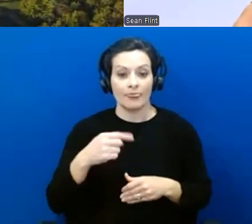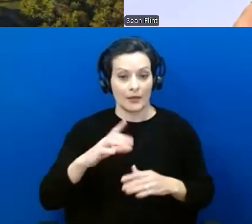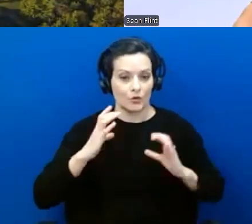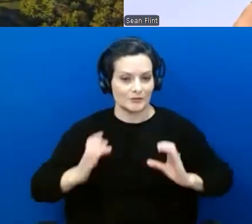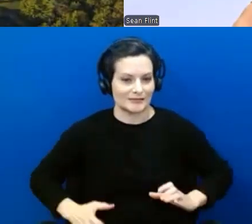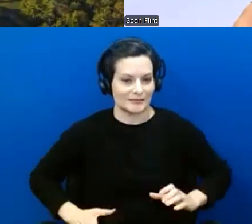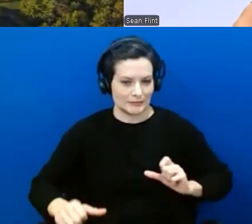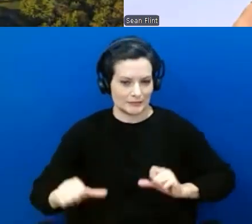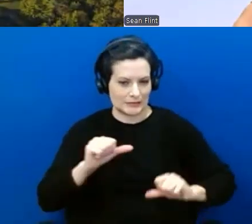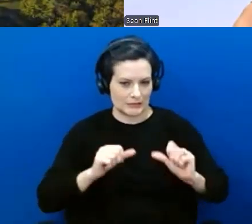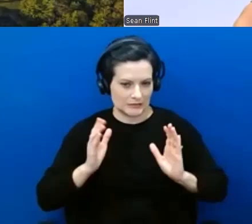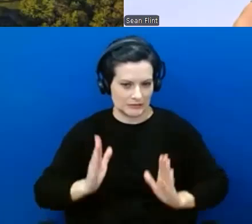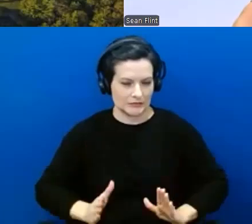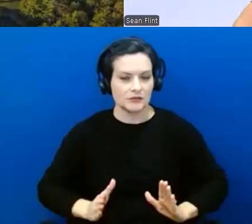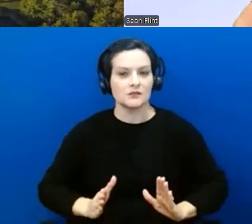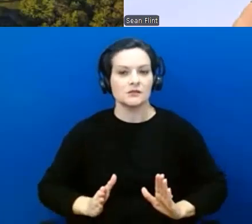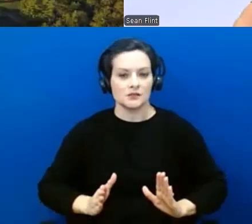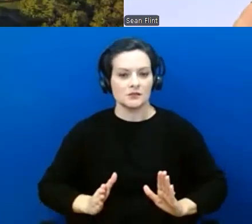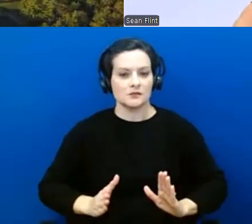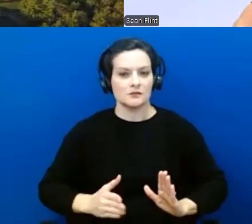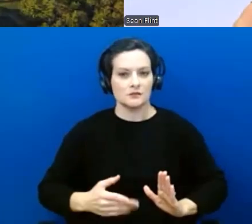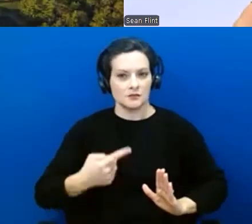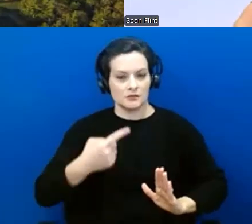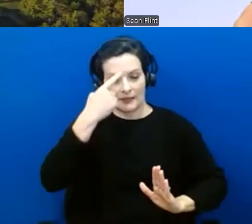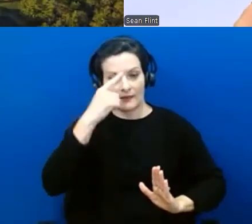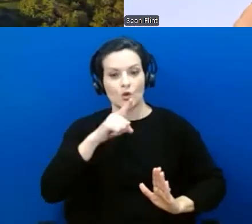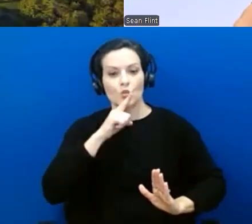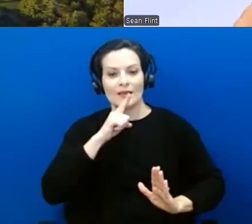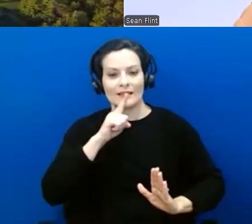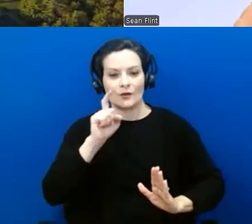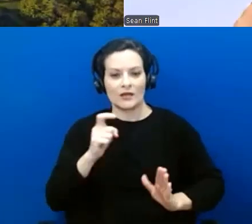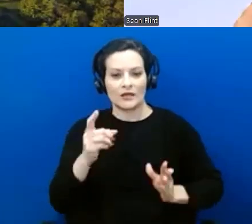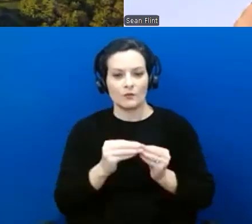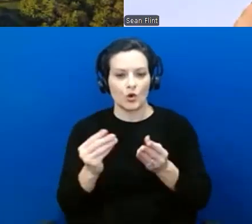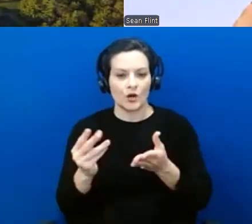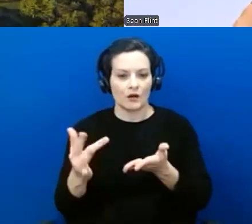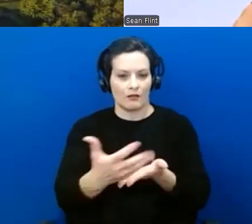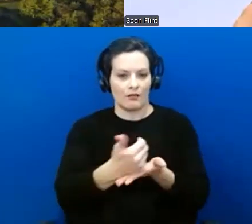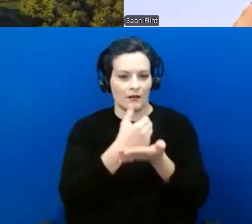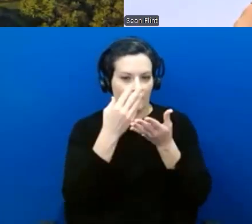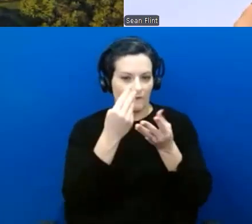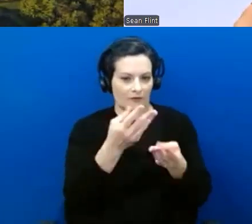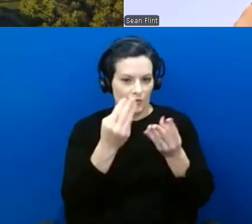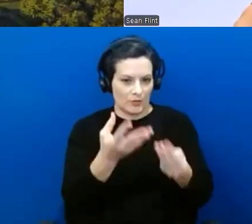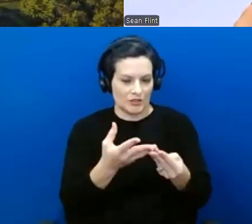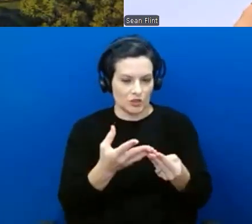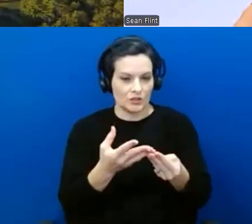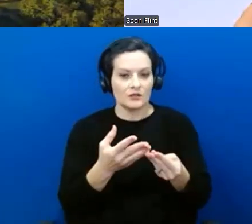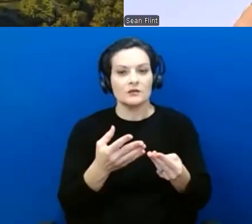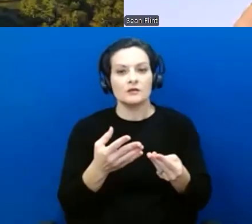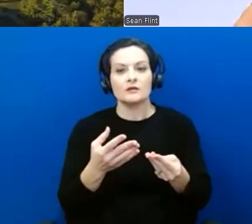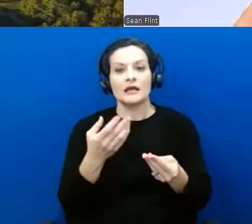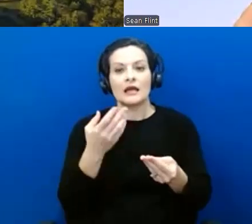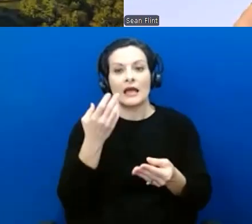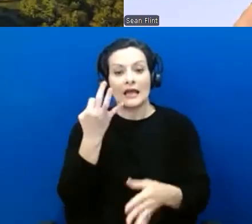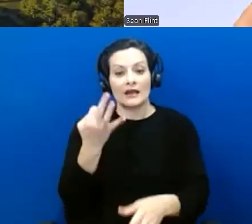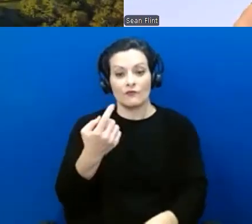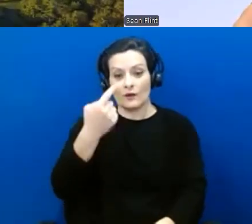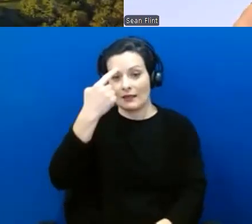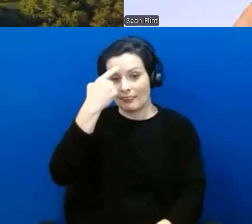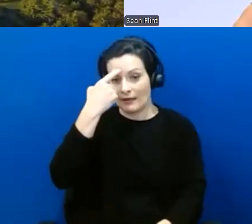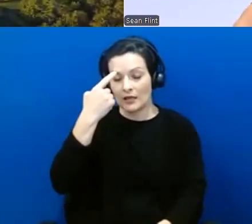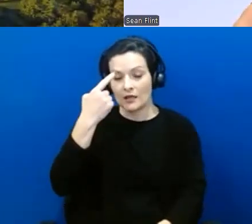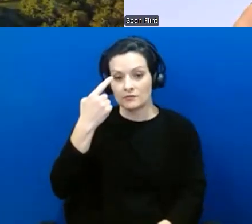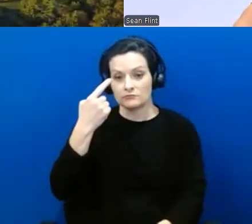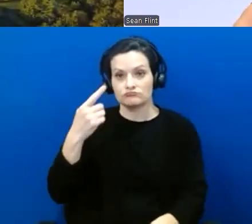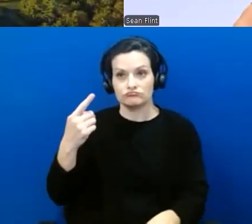and that will toward the places where the issue is the information, and then being really clear-headed about the places where the issue maybe is not the information, but is